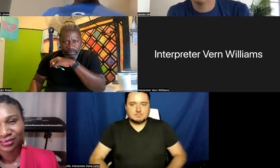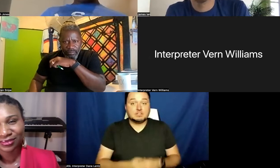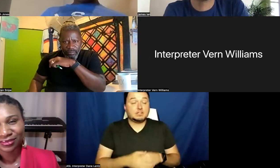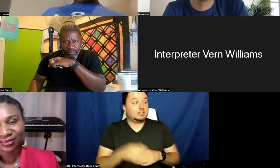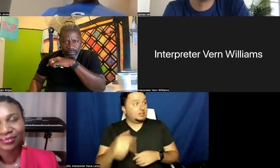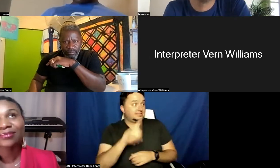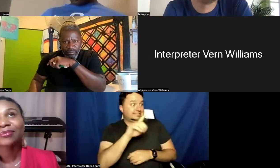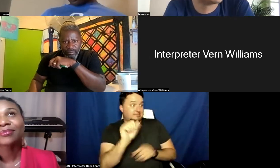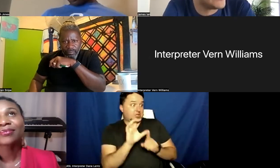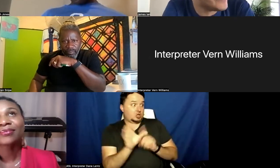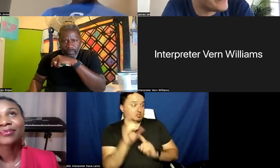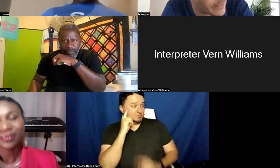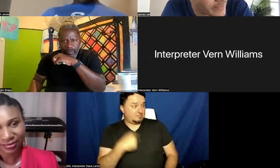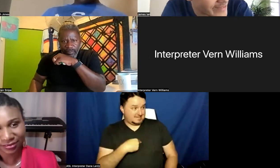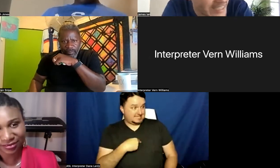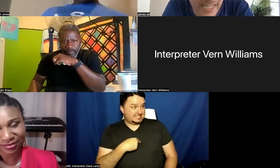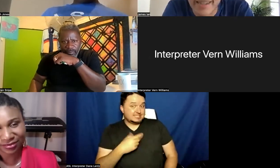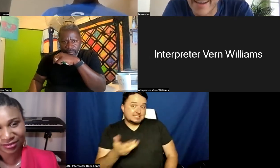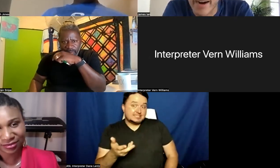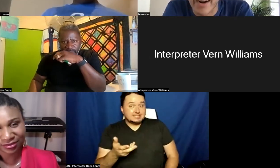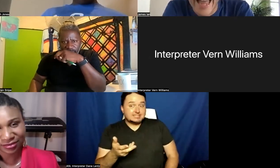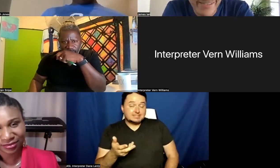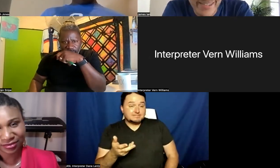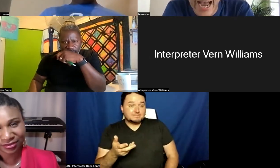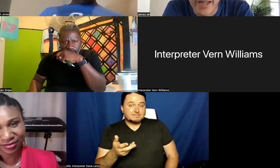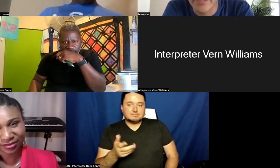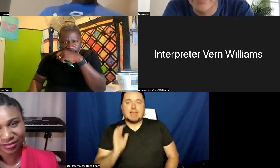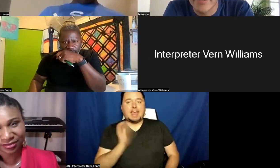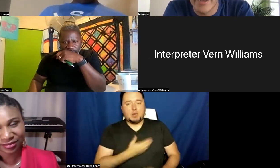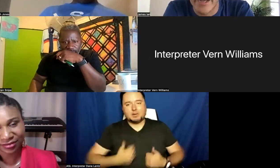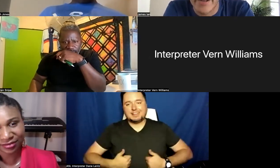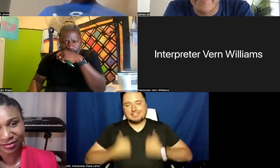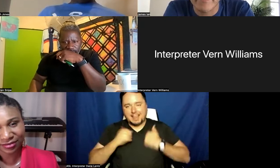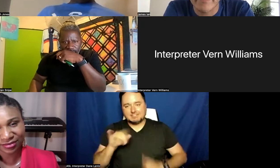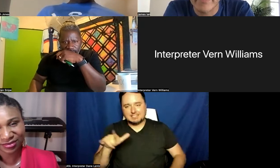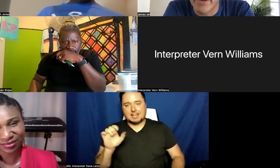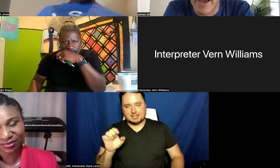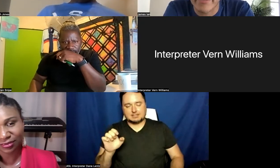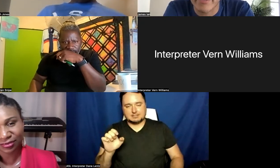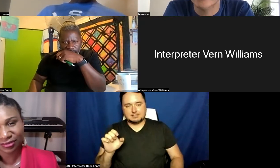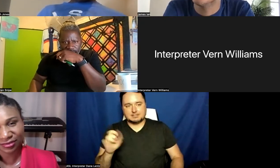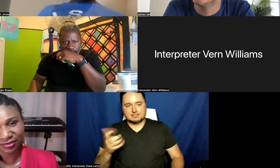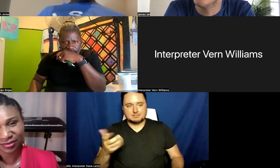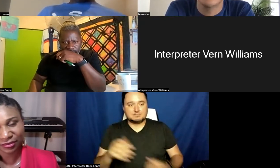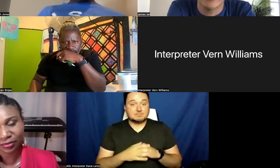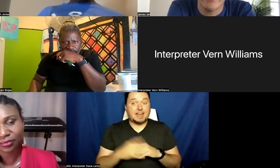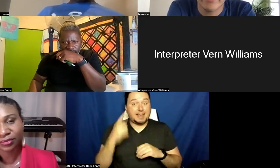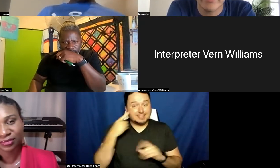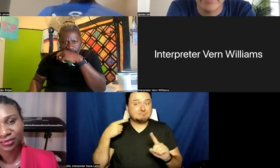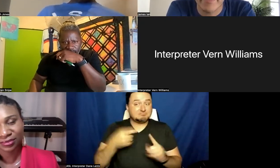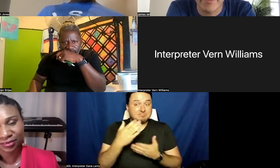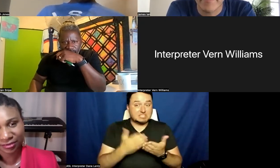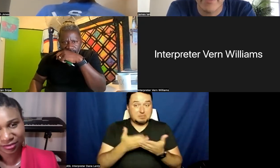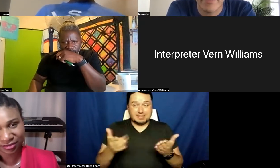Disability culture to me means just our lifestyle. I think there are certain things that are unique